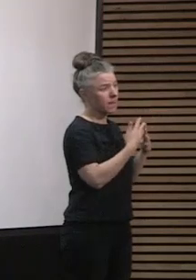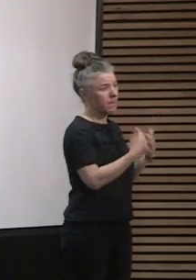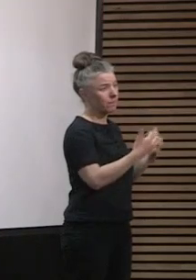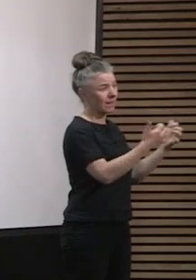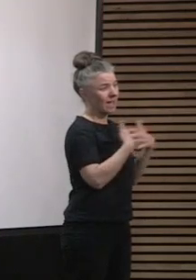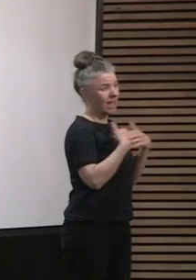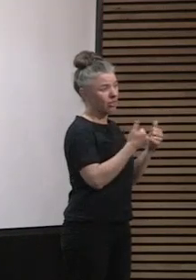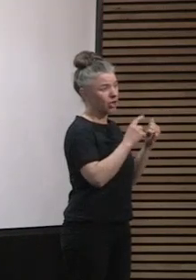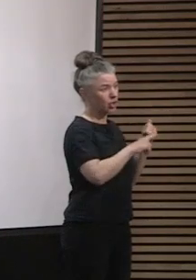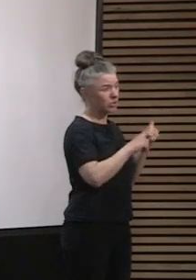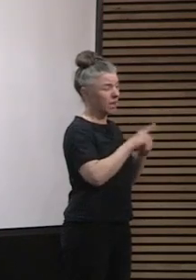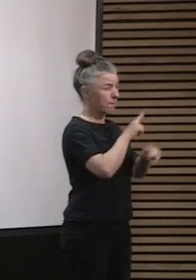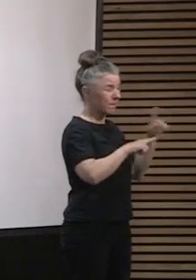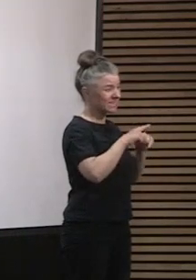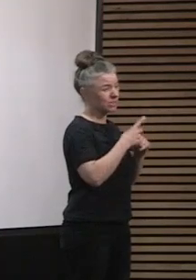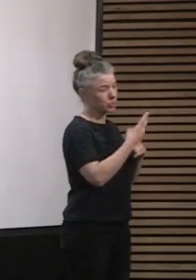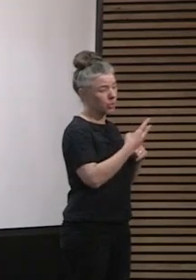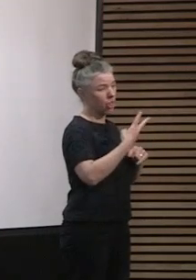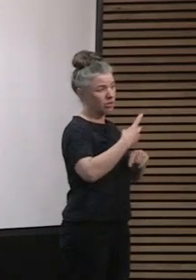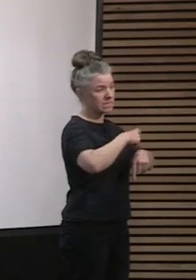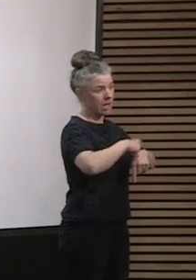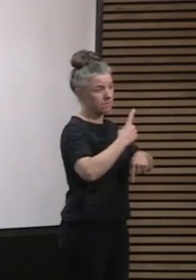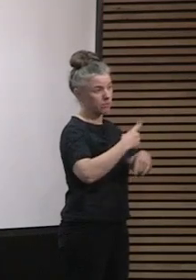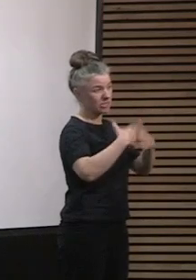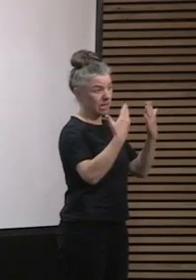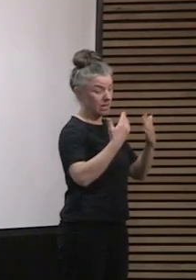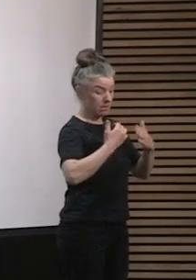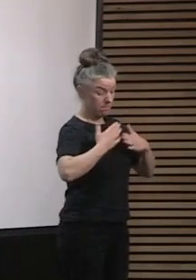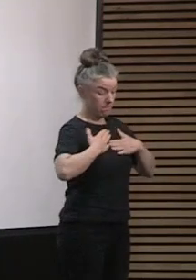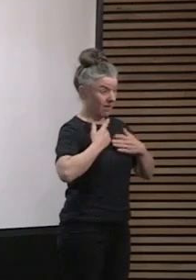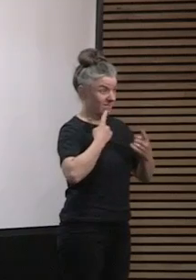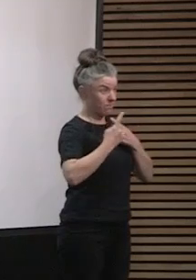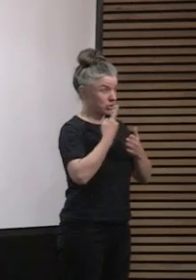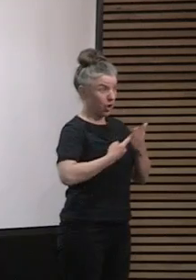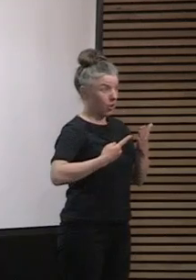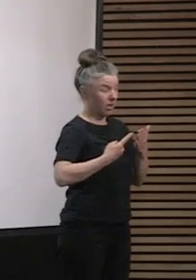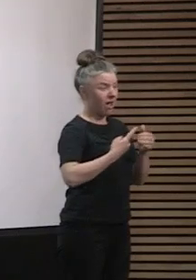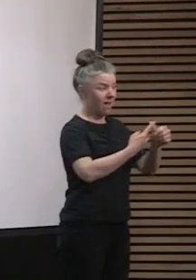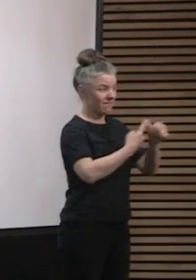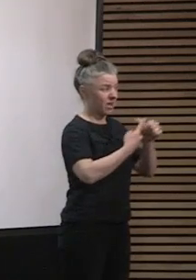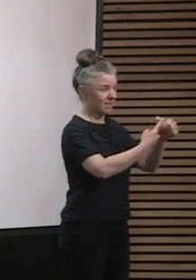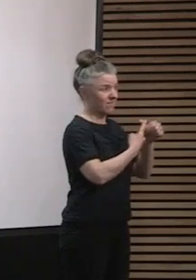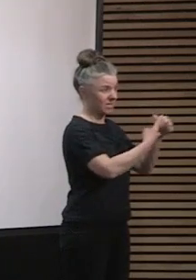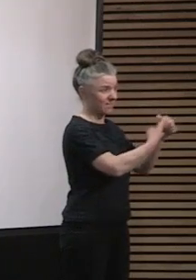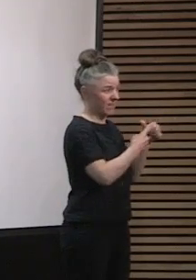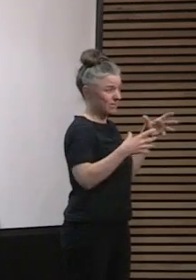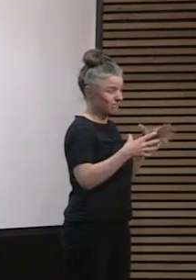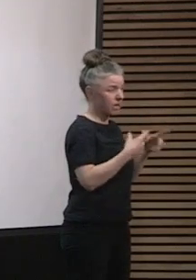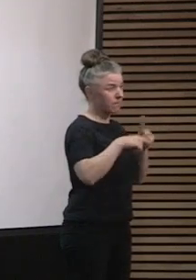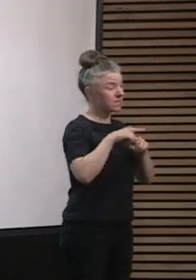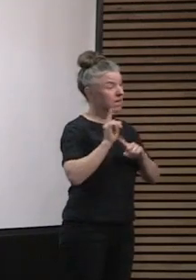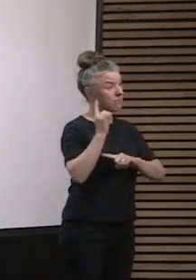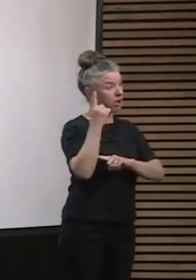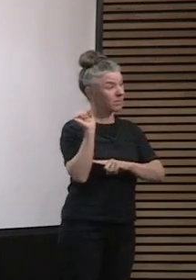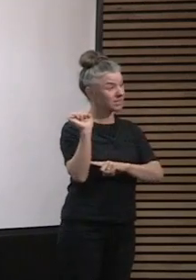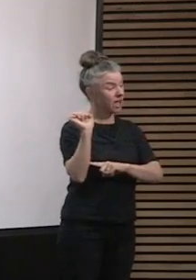them at least twice, if not three times a day. So it's a full range of advice from a lot of good people. The Prime Minister's Chief Science Advisor